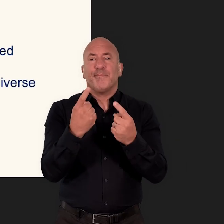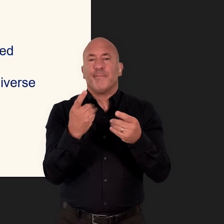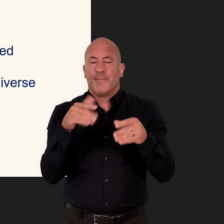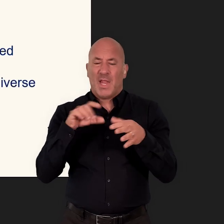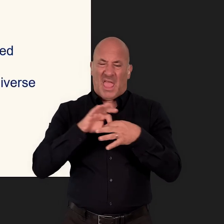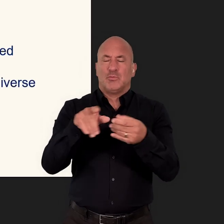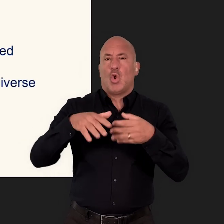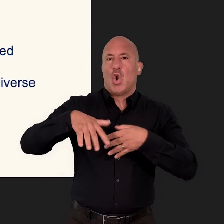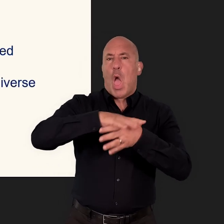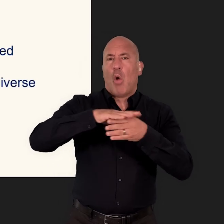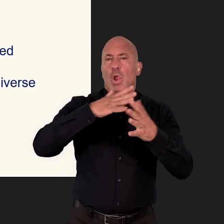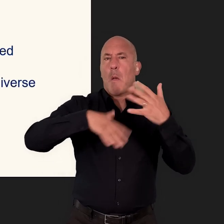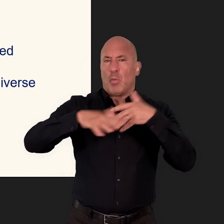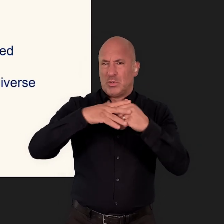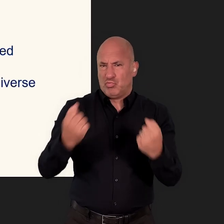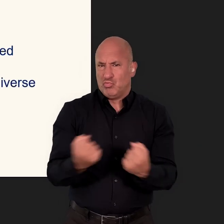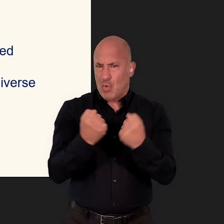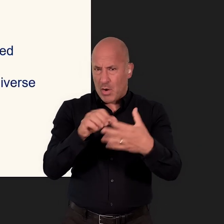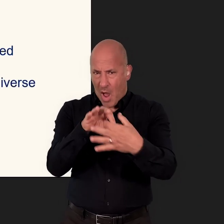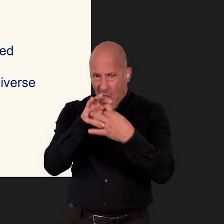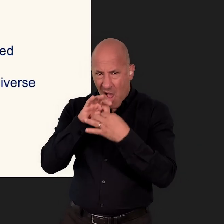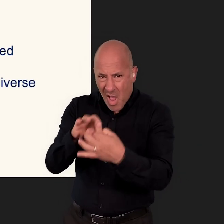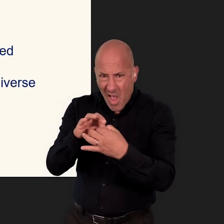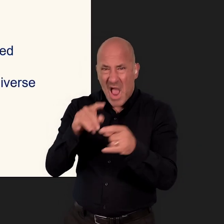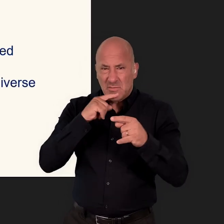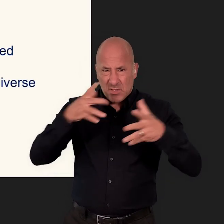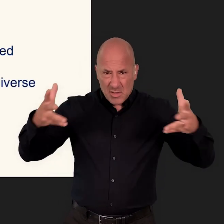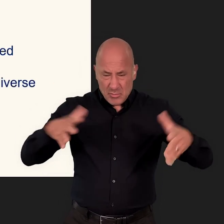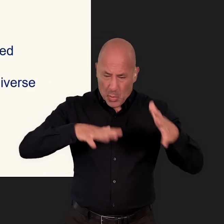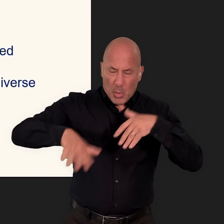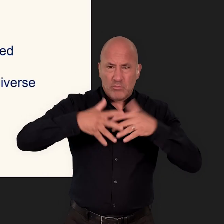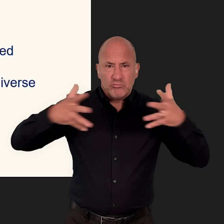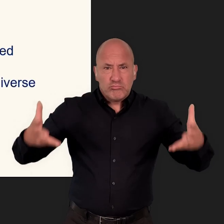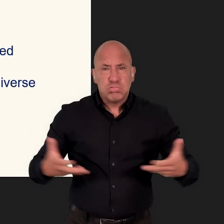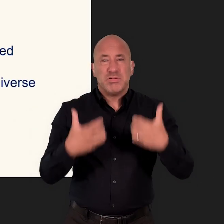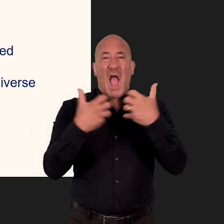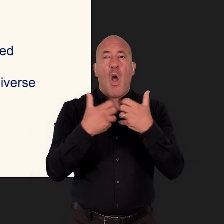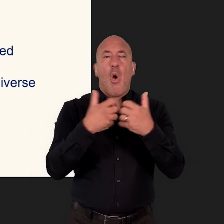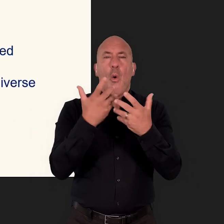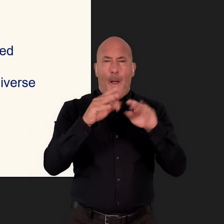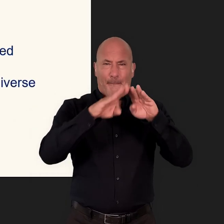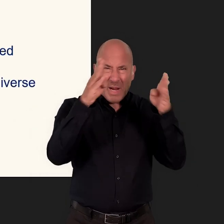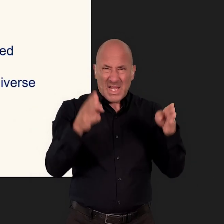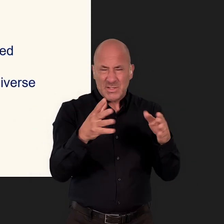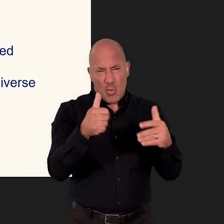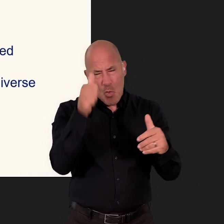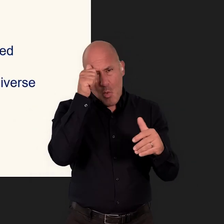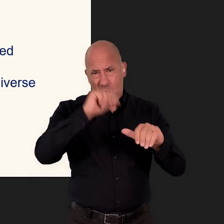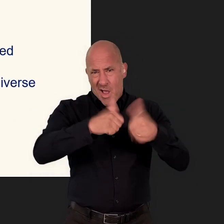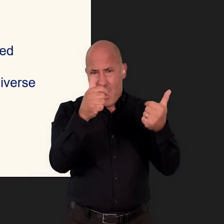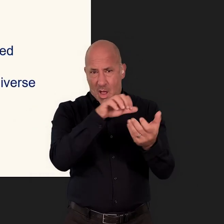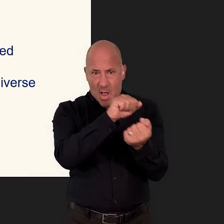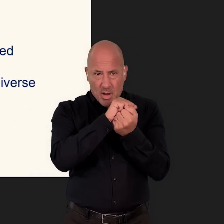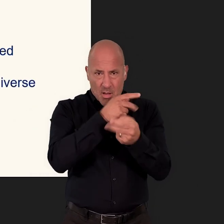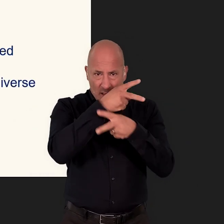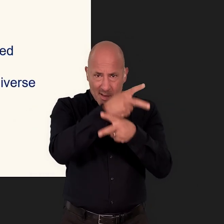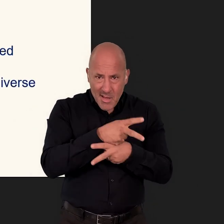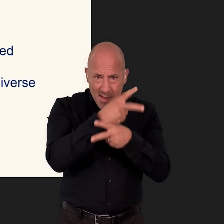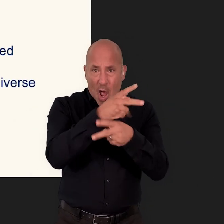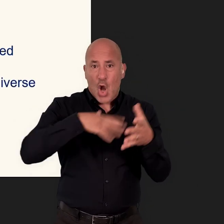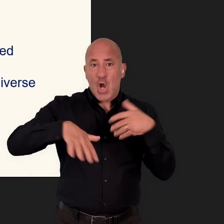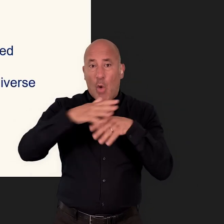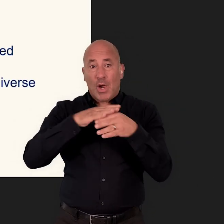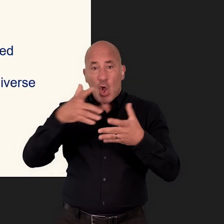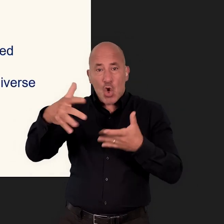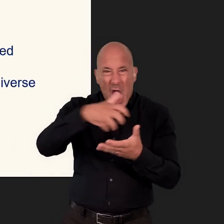Museums will have strengthened their contribution to the local community and regeneration by preserving landmark buildings and ensuring locally